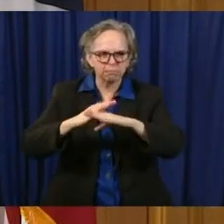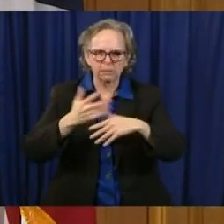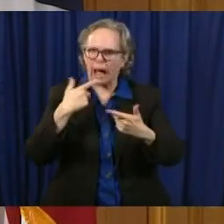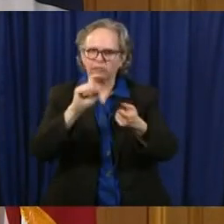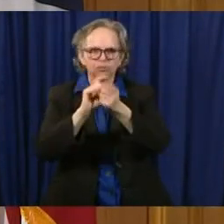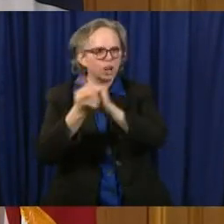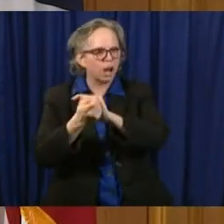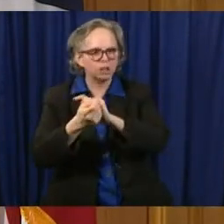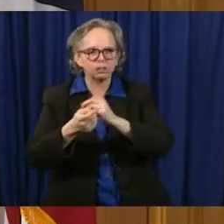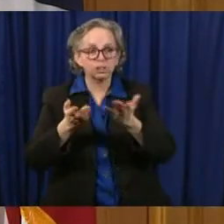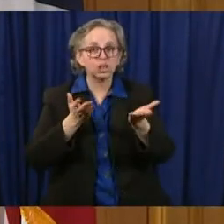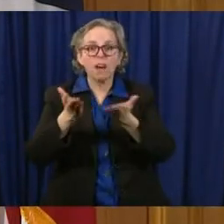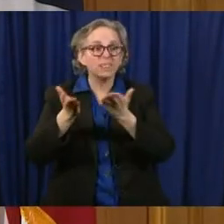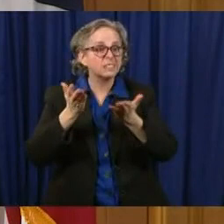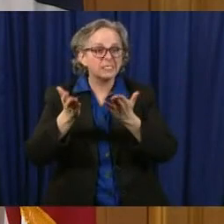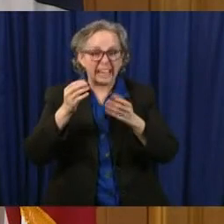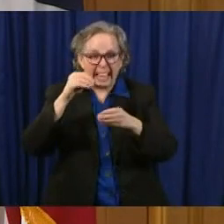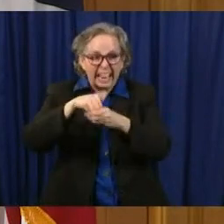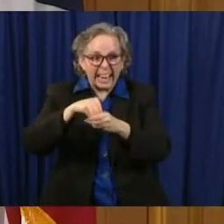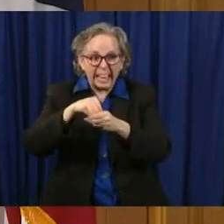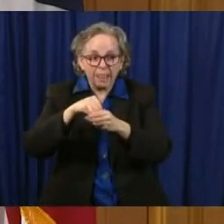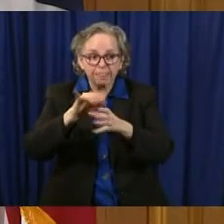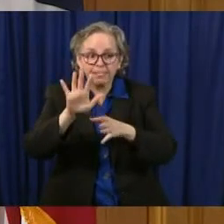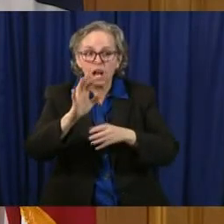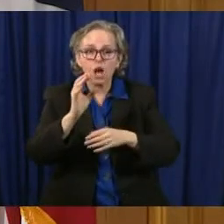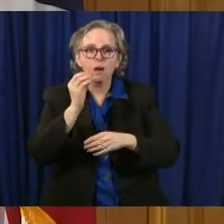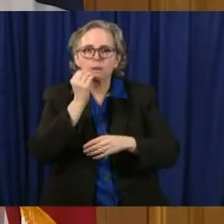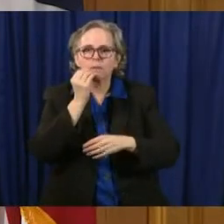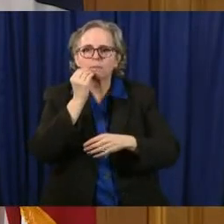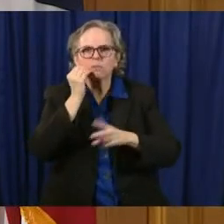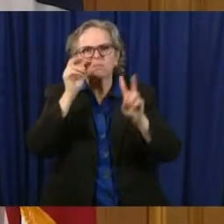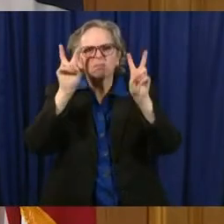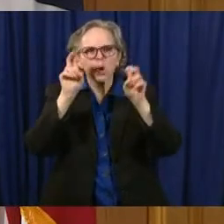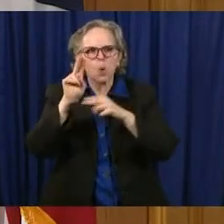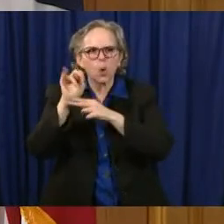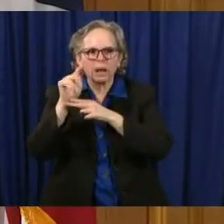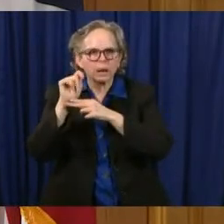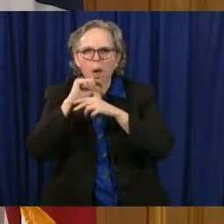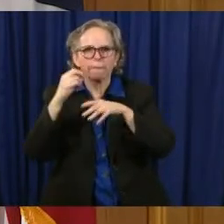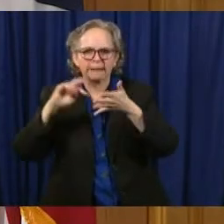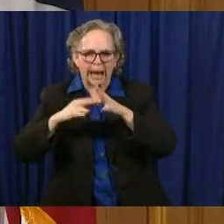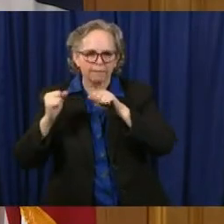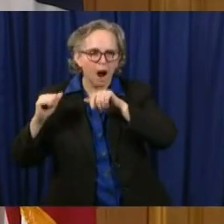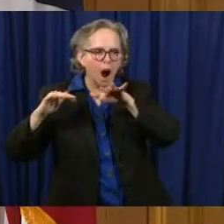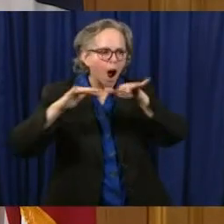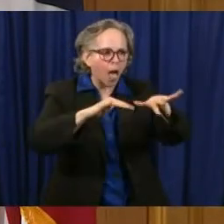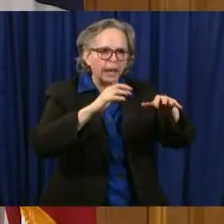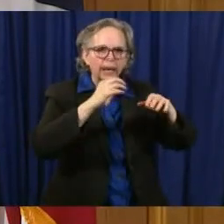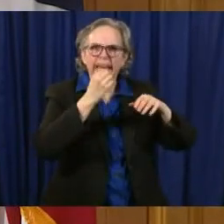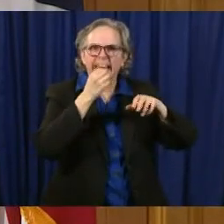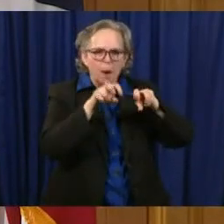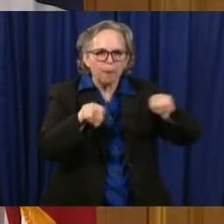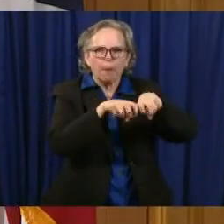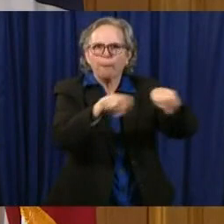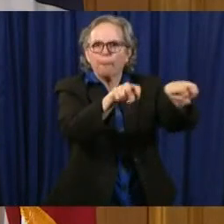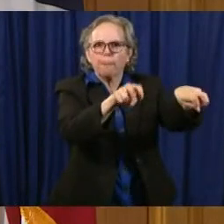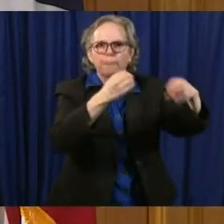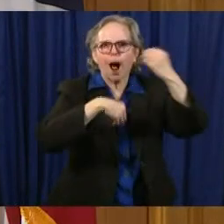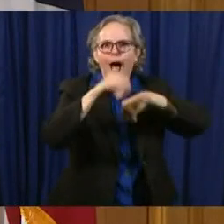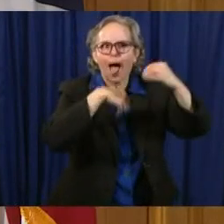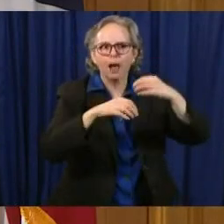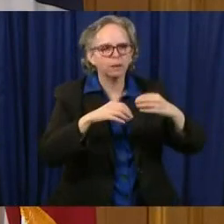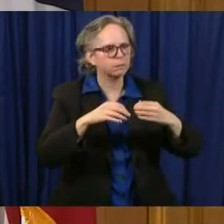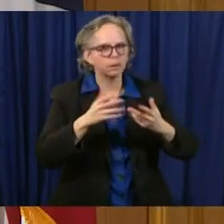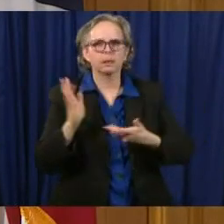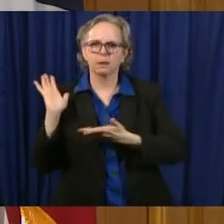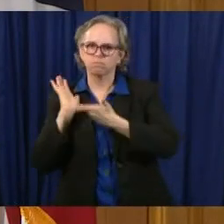serving within the unit of that prisoner instead of taking those prisoners into the regular area. That's something I'm sure prisoners